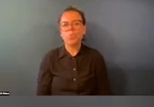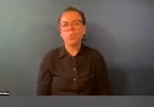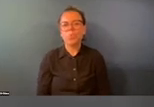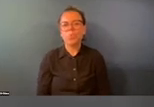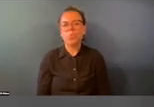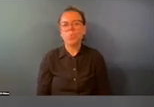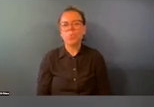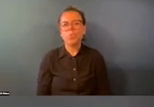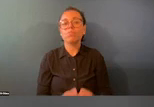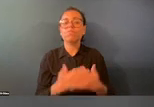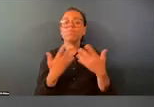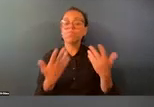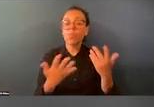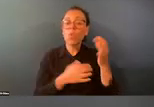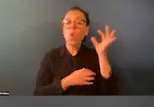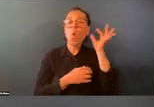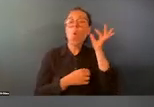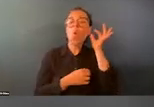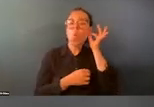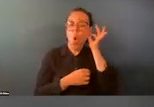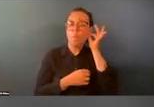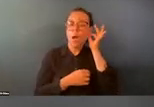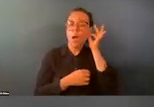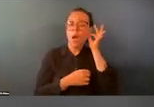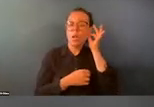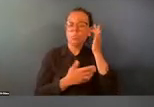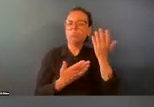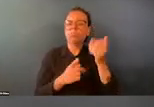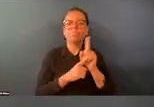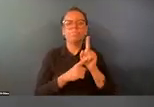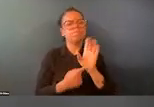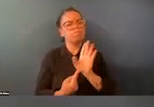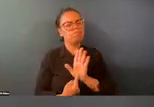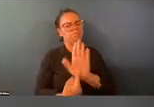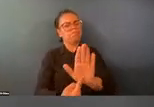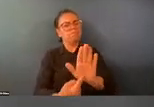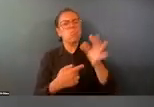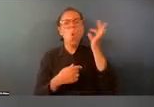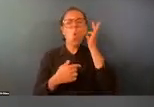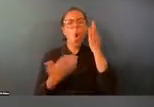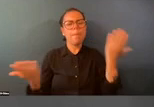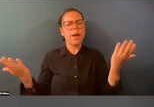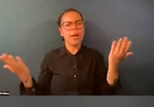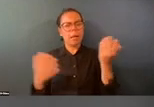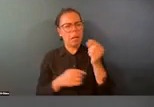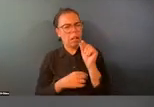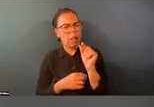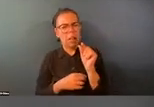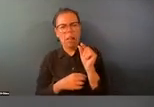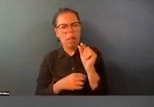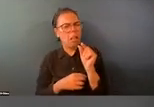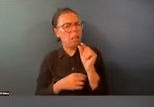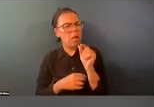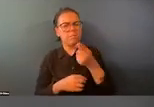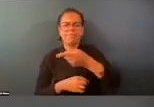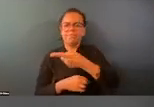Any action to address women's not as a representation in decision-making table, how